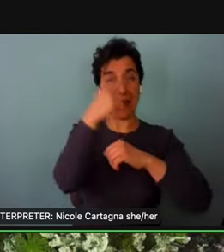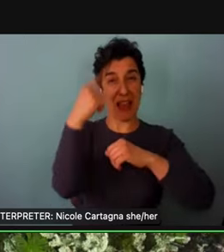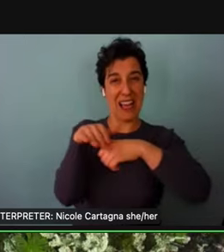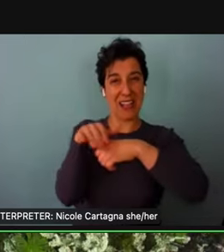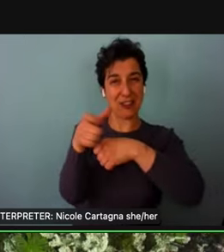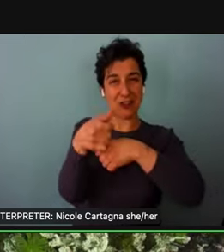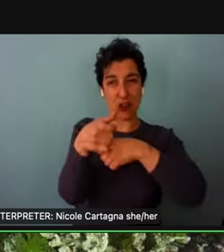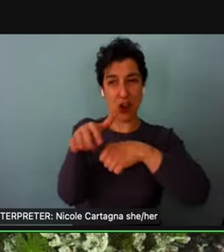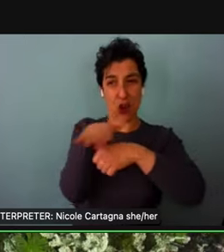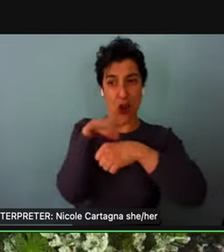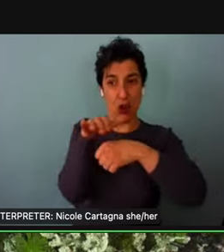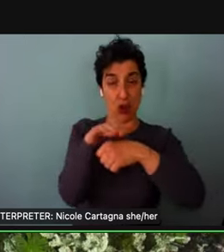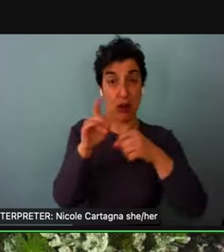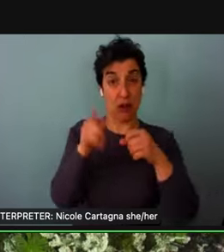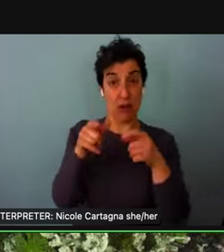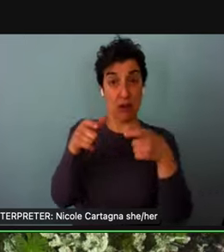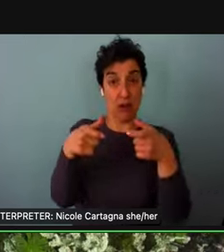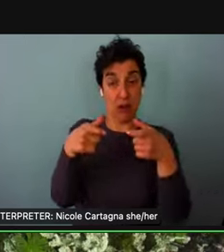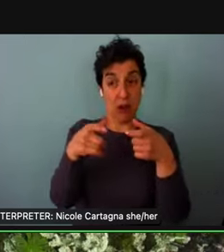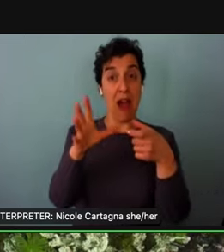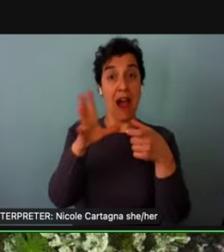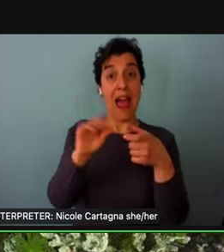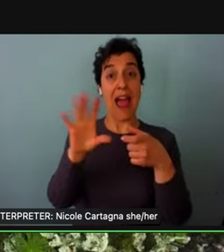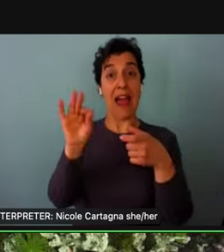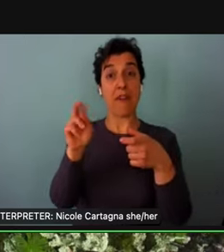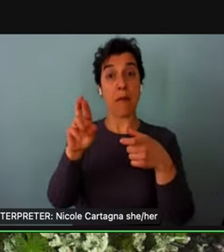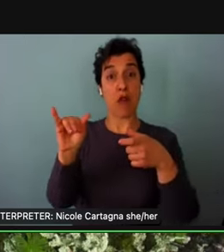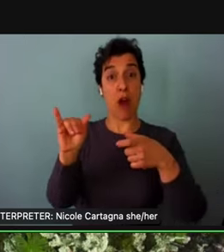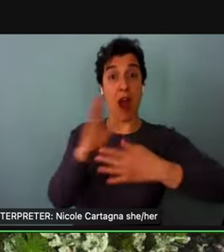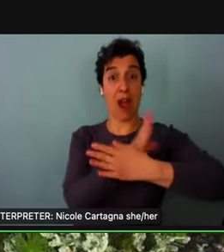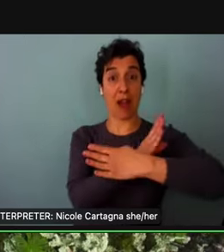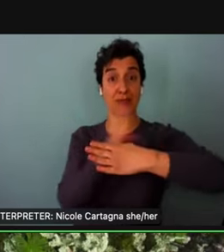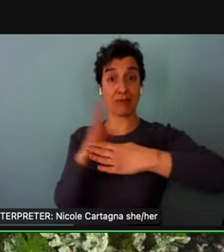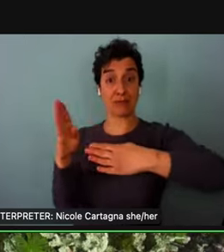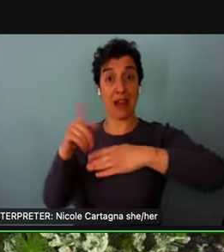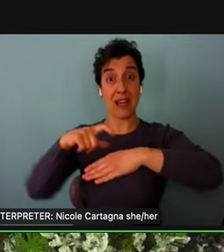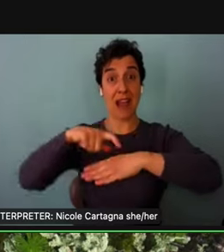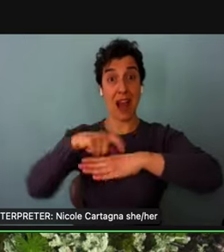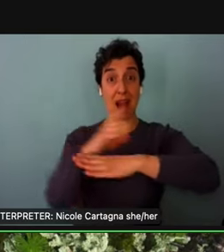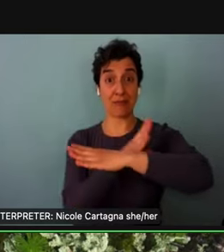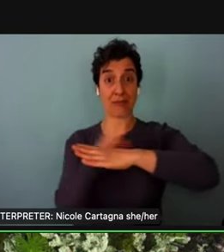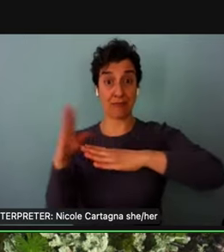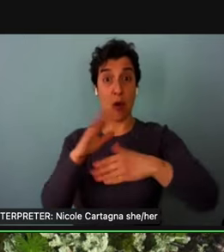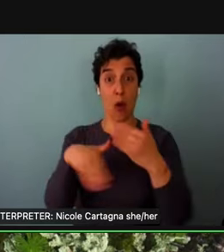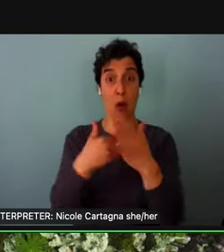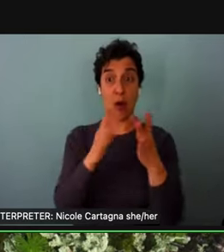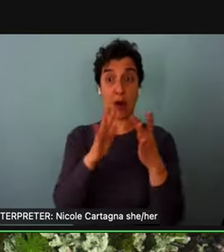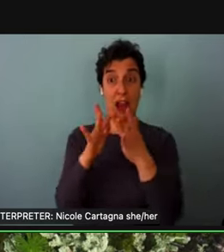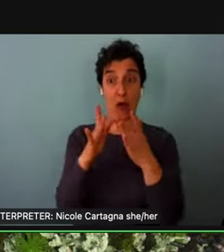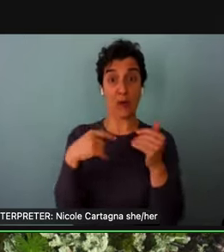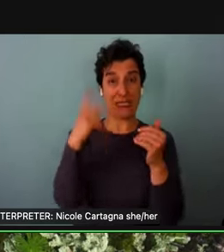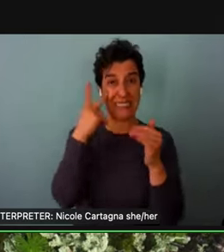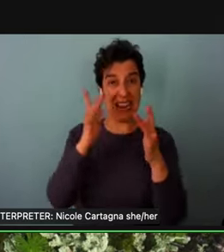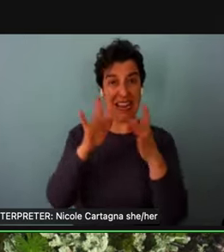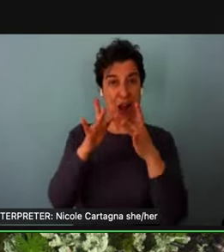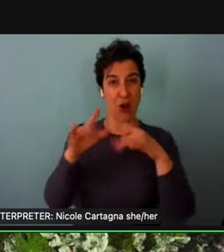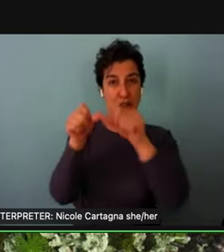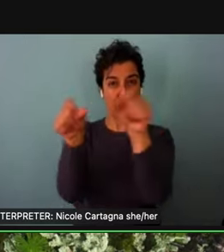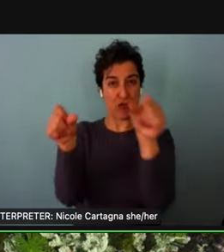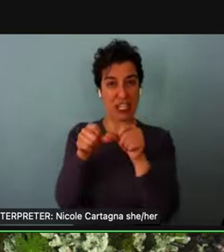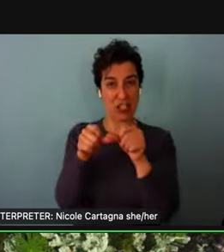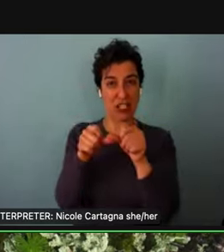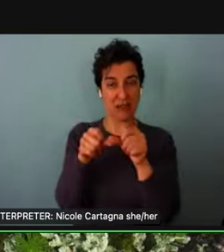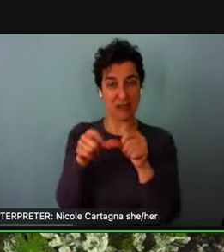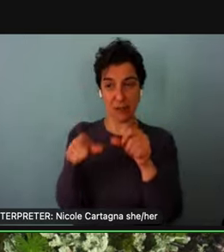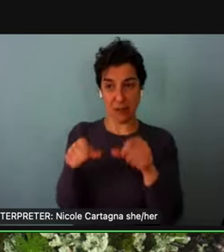If we correlate its fMRI time course across the entire brain, we get a network of brain regions shown here. So this network is known as